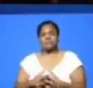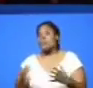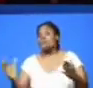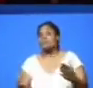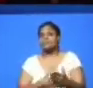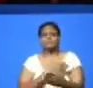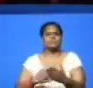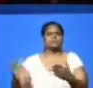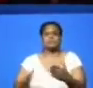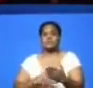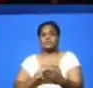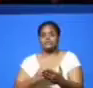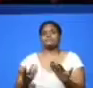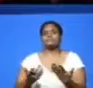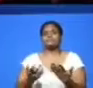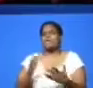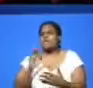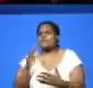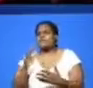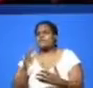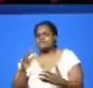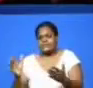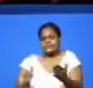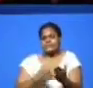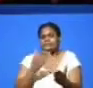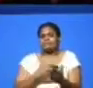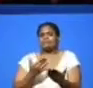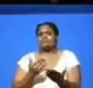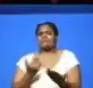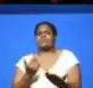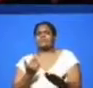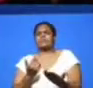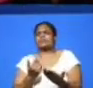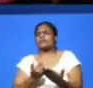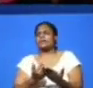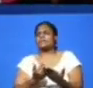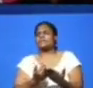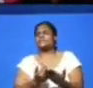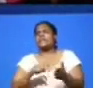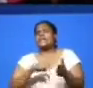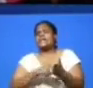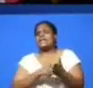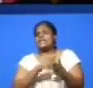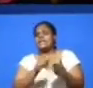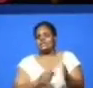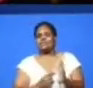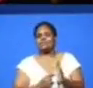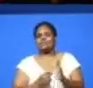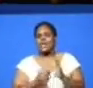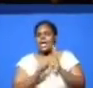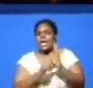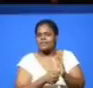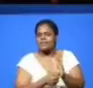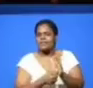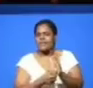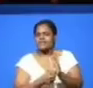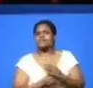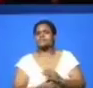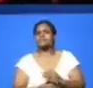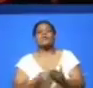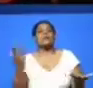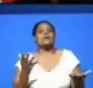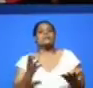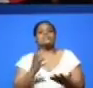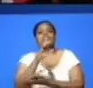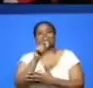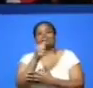singing, my fingers jumped to a certain passage. I put my keys there so I would miss it. It's